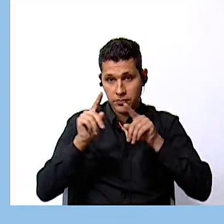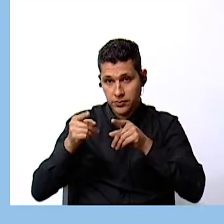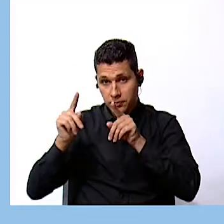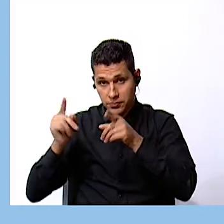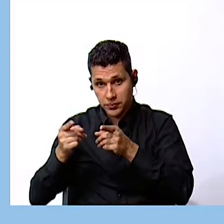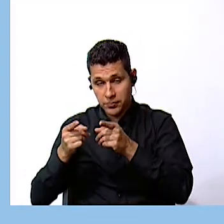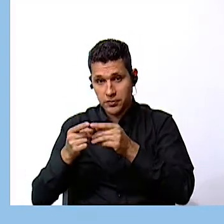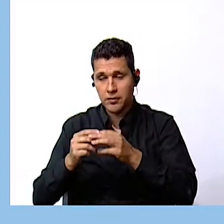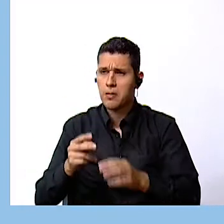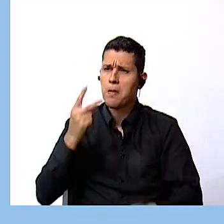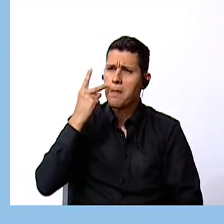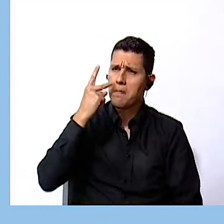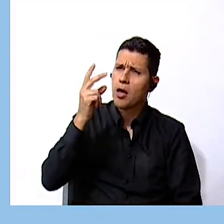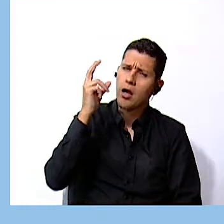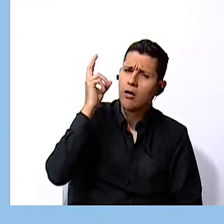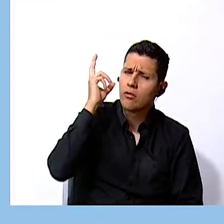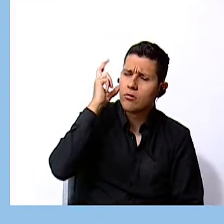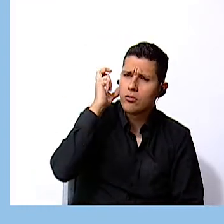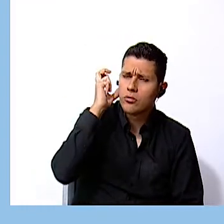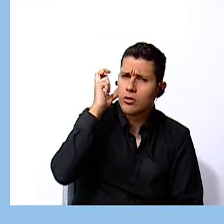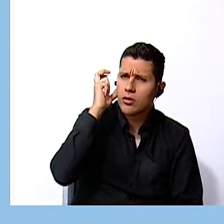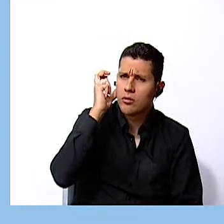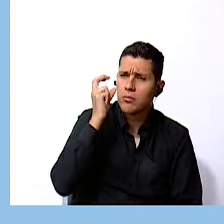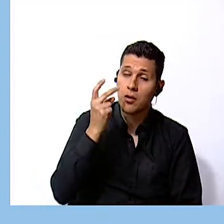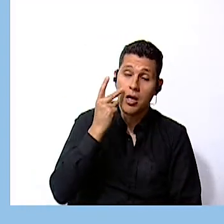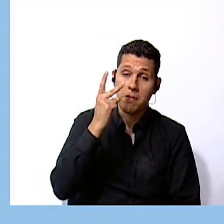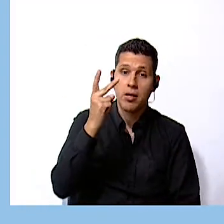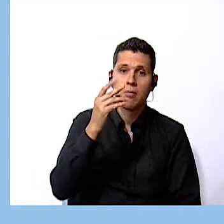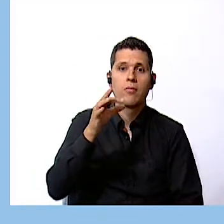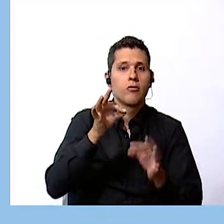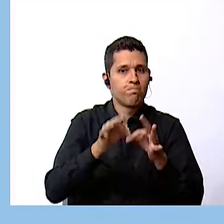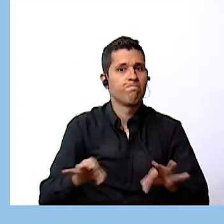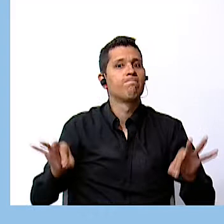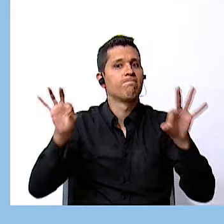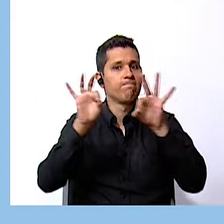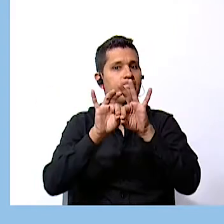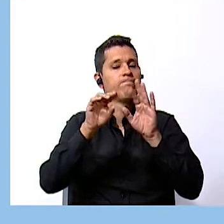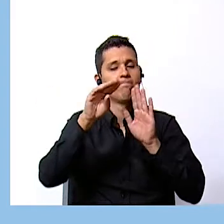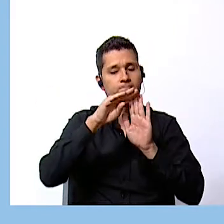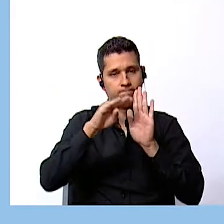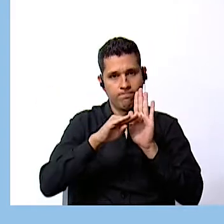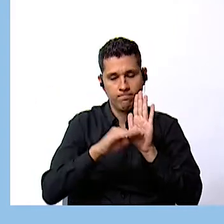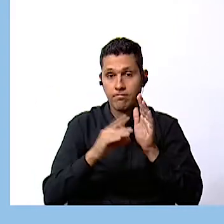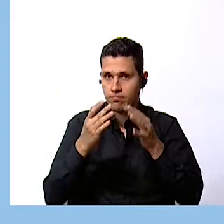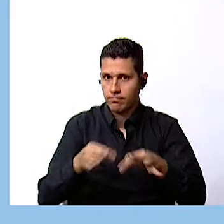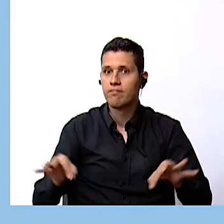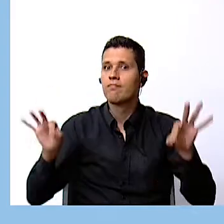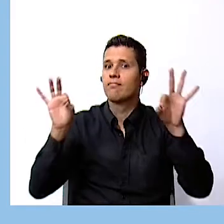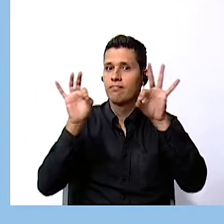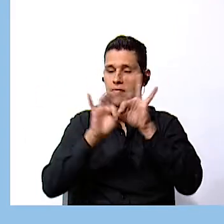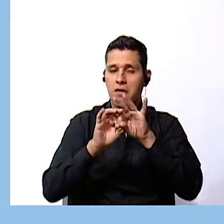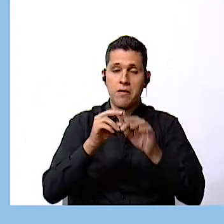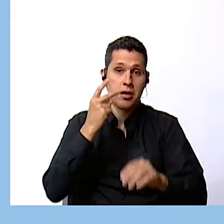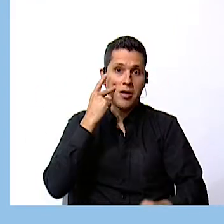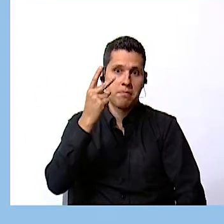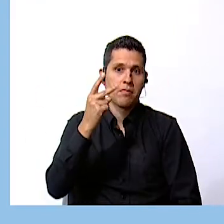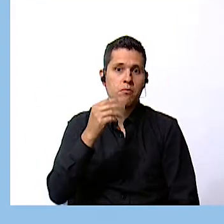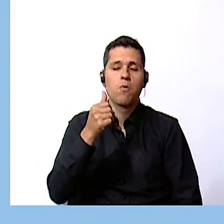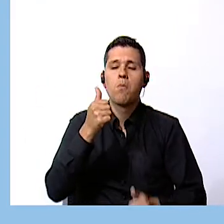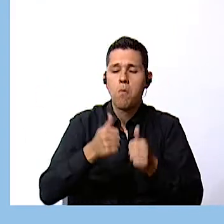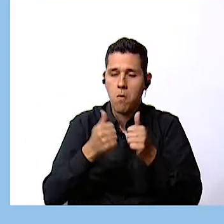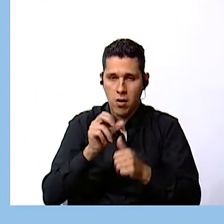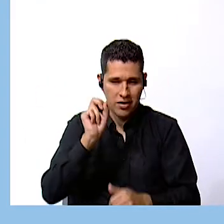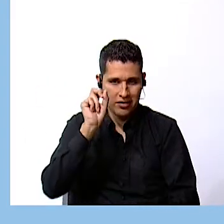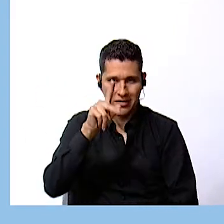some important instructions to follow in case of an emergency. Veamos estas 8 imágenes,